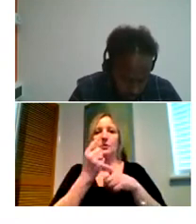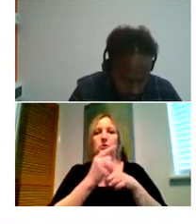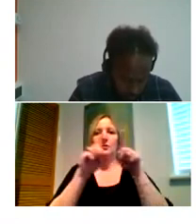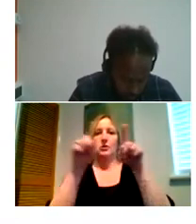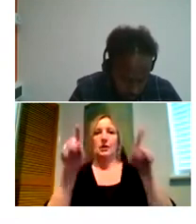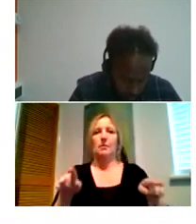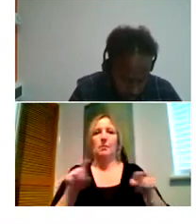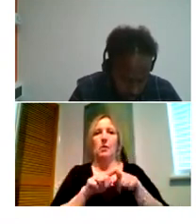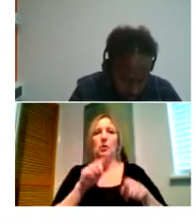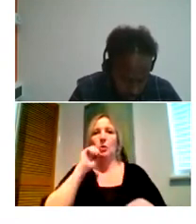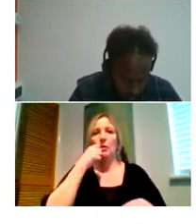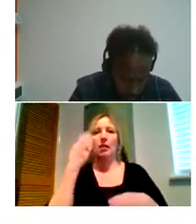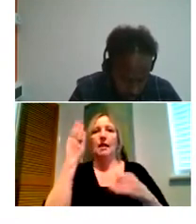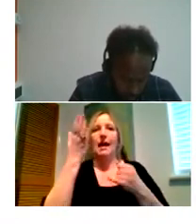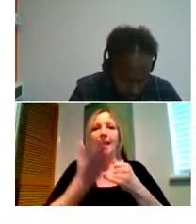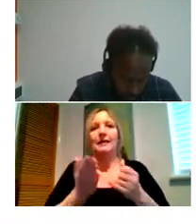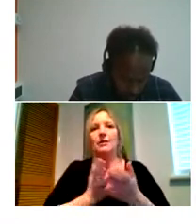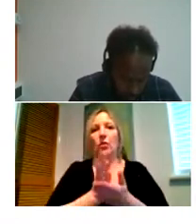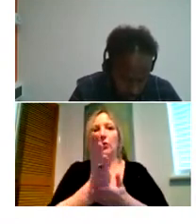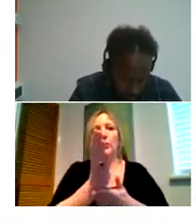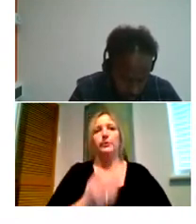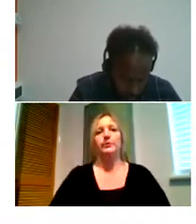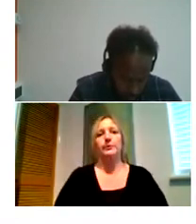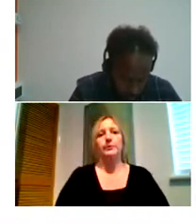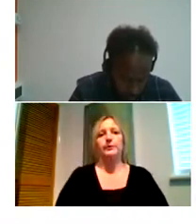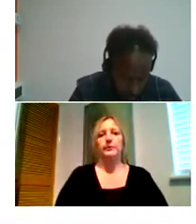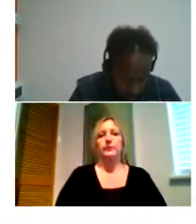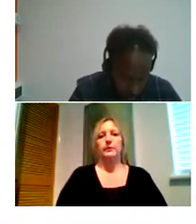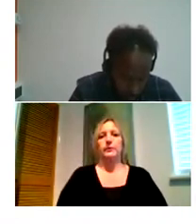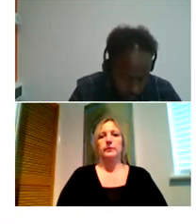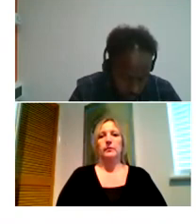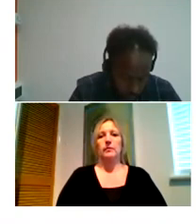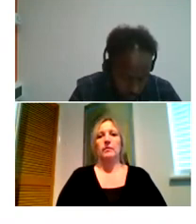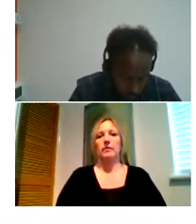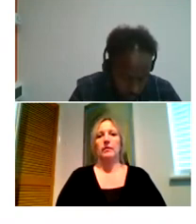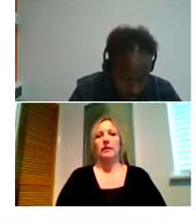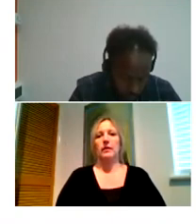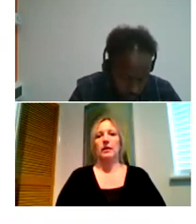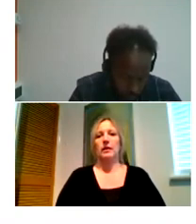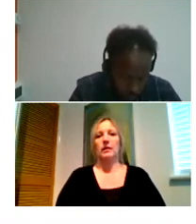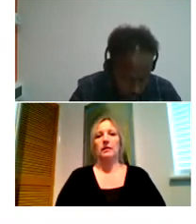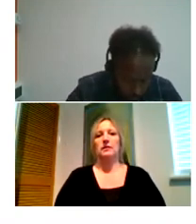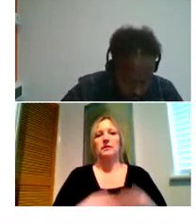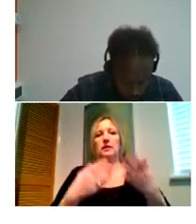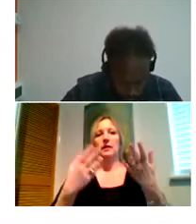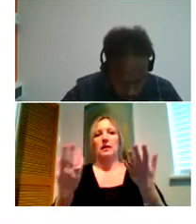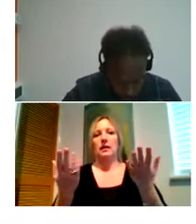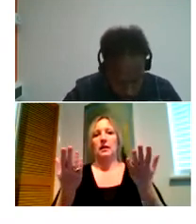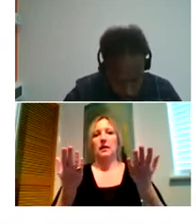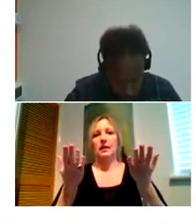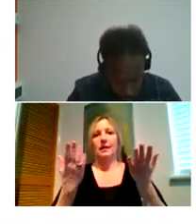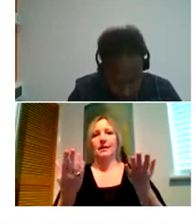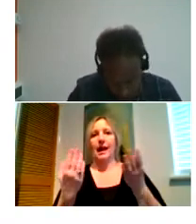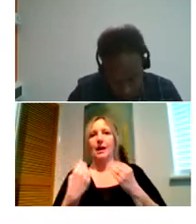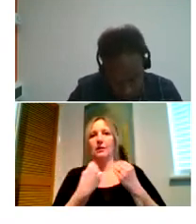the session. So I'll now hand over to my colleagues Kawal and Dahir, who will talk about studying ESOL at